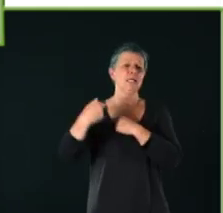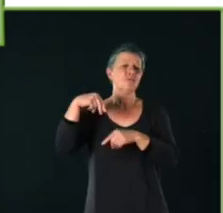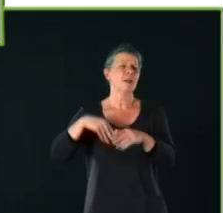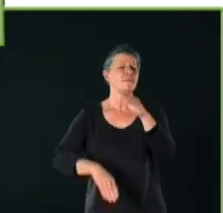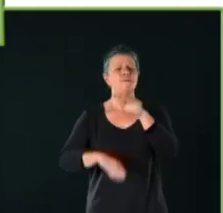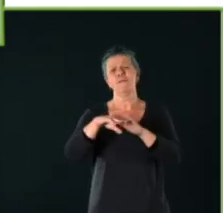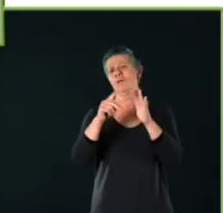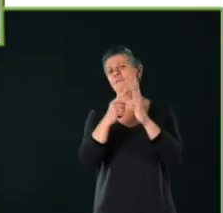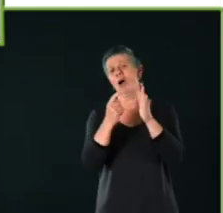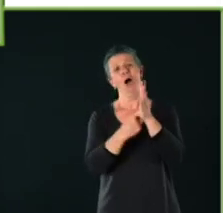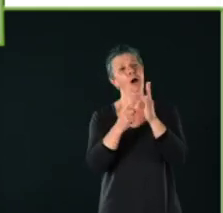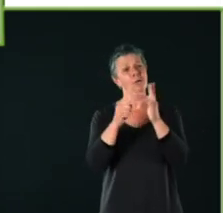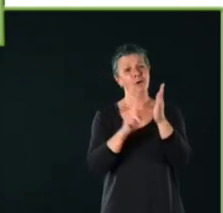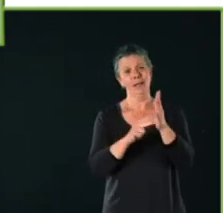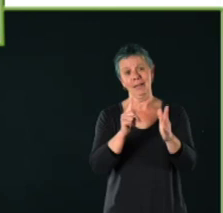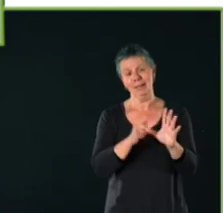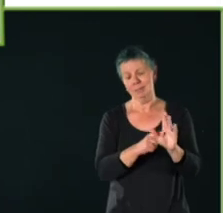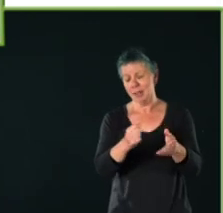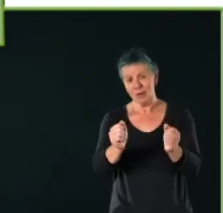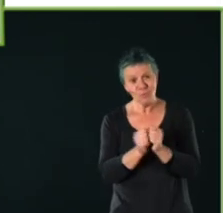History is full of such irony, don't you find?